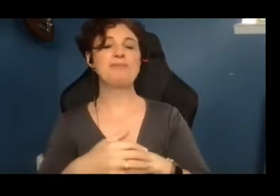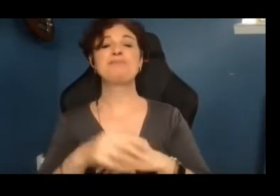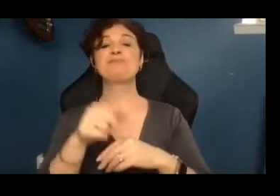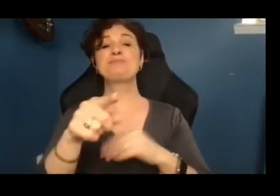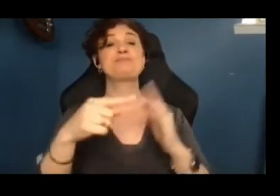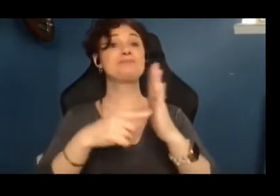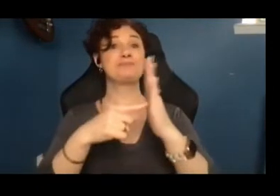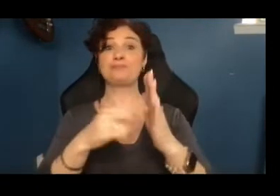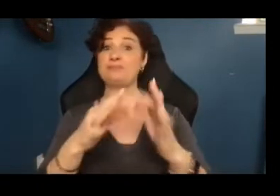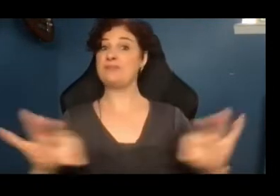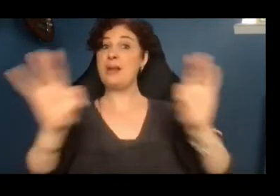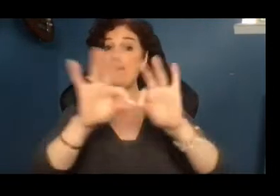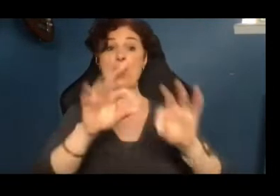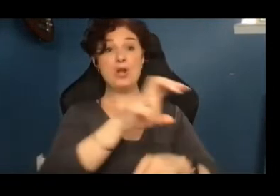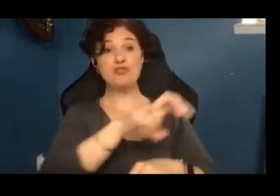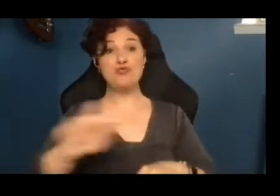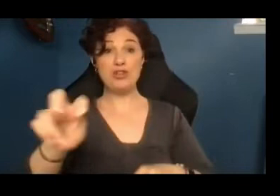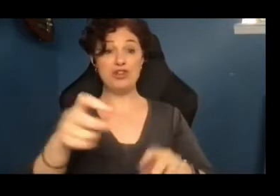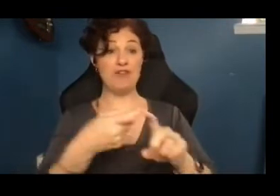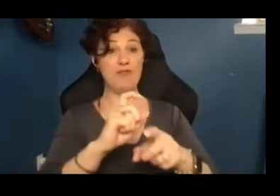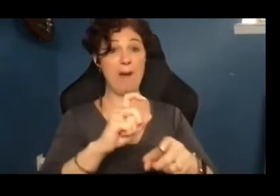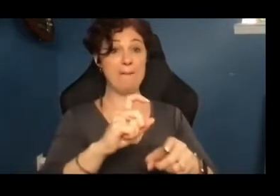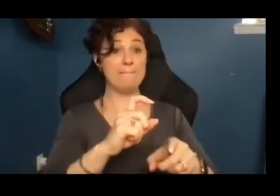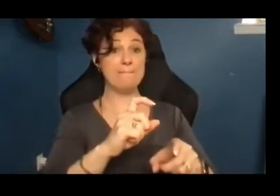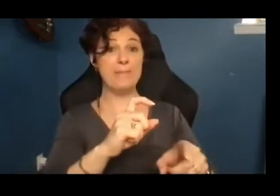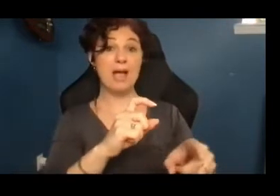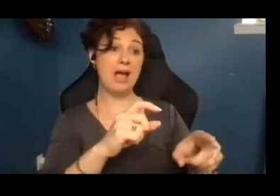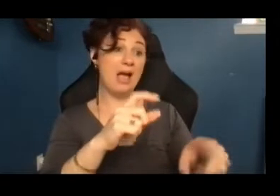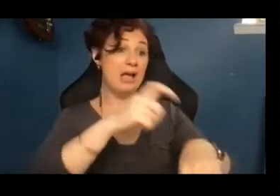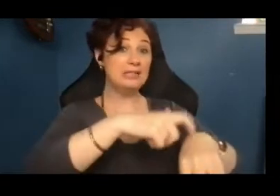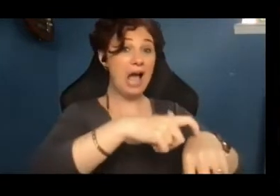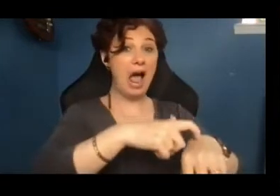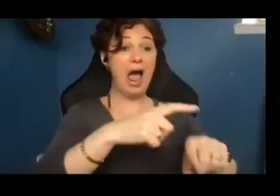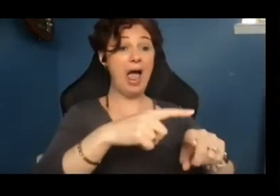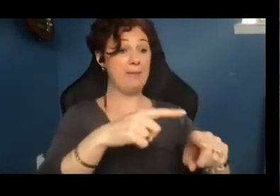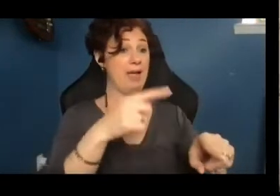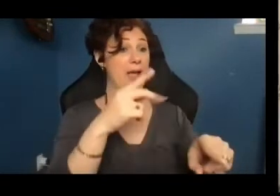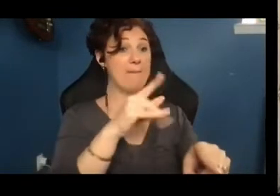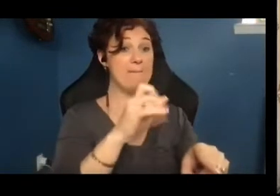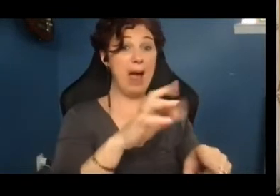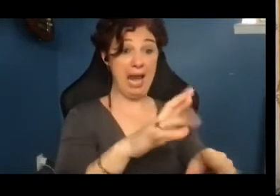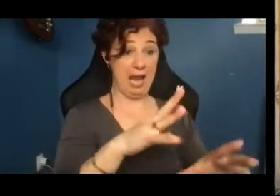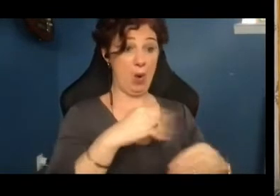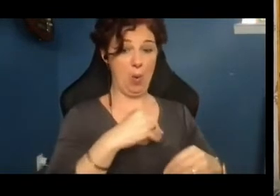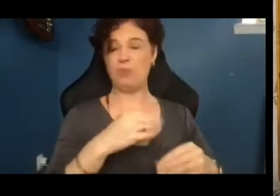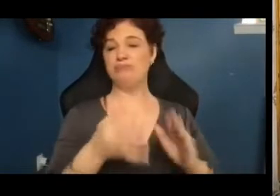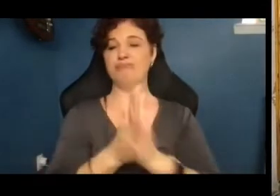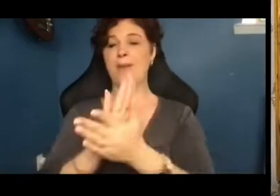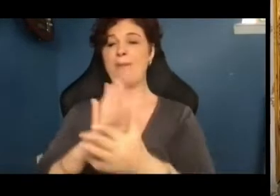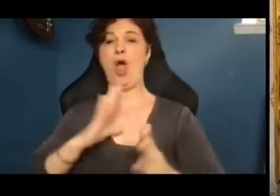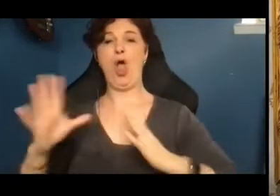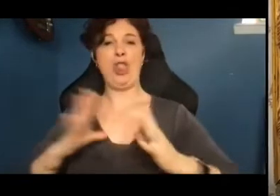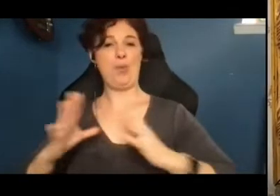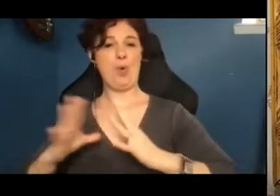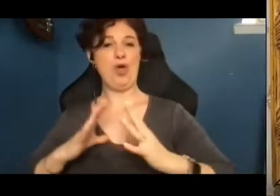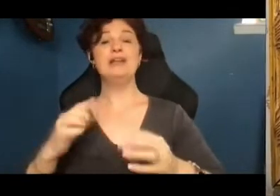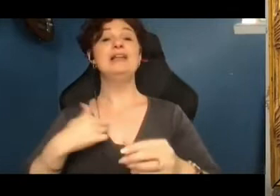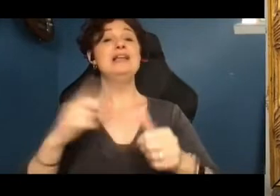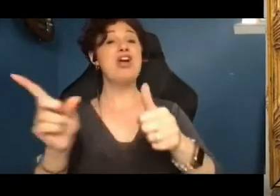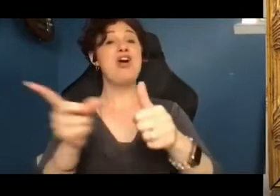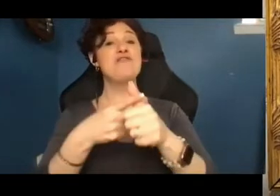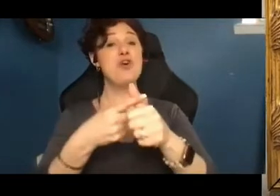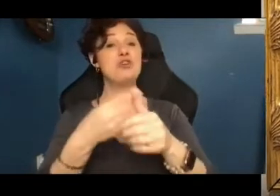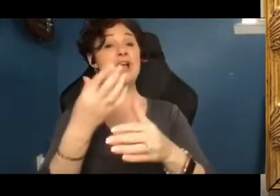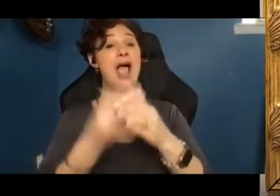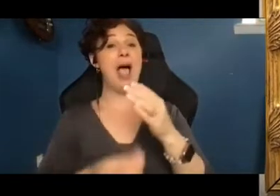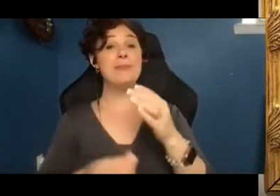represents an important transition from a pioneer era of ownership to a Hollywood era of ownership. Willard is our first absentee